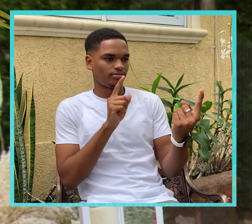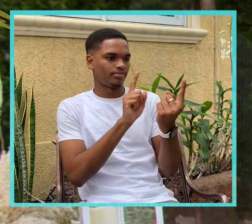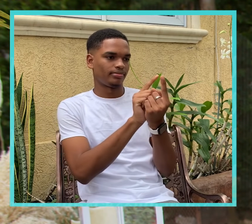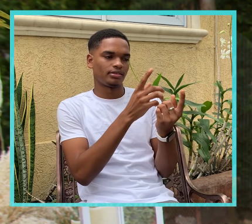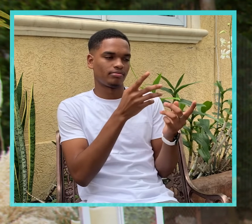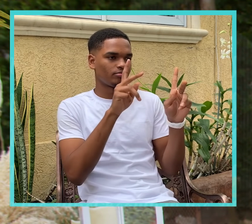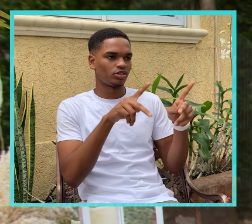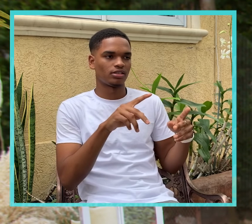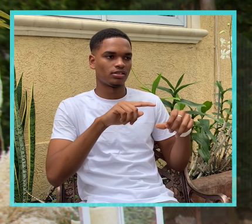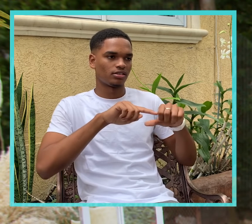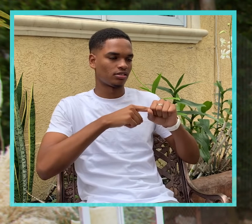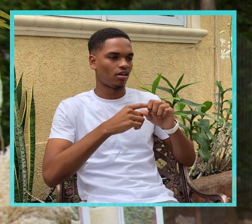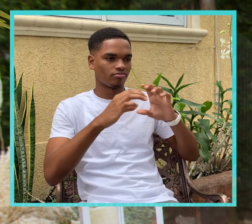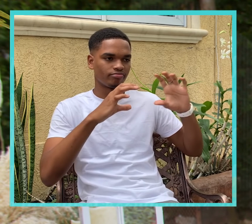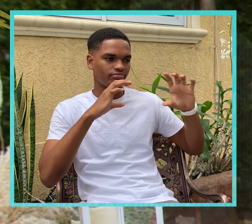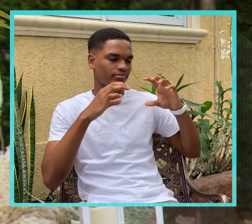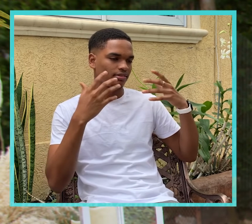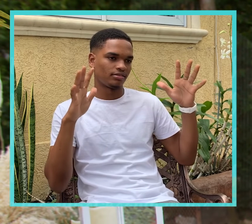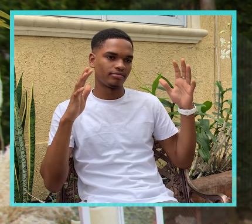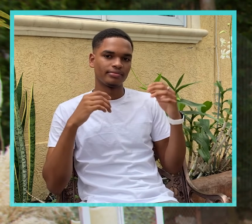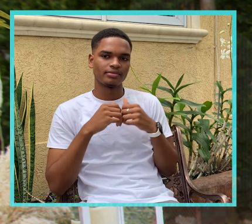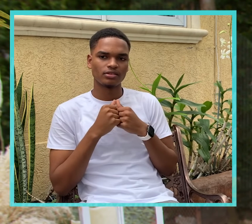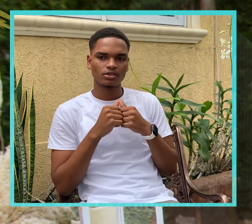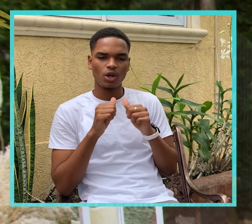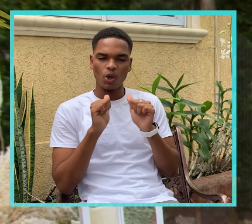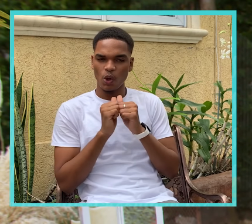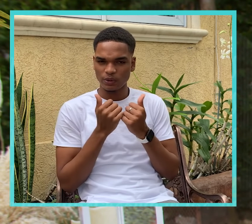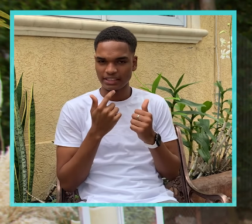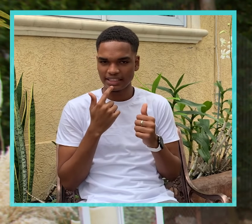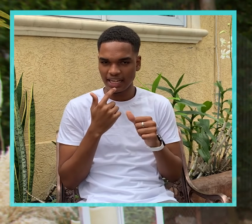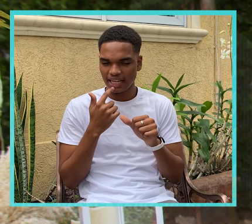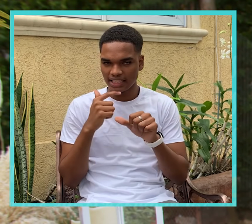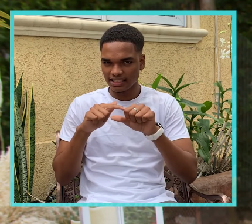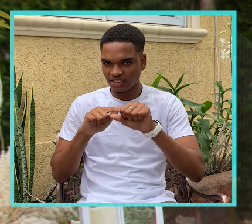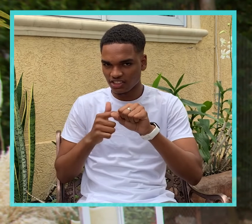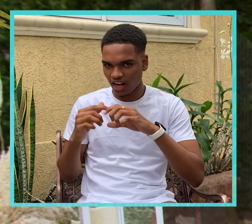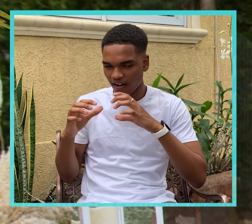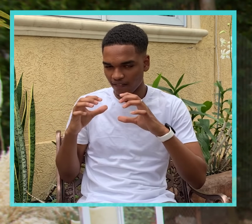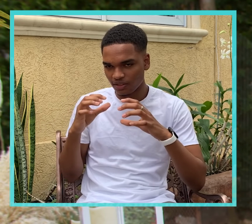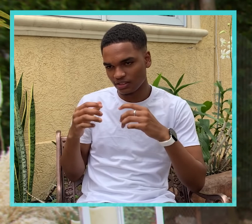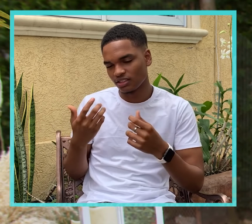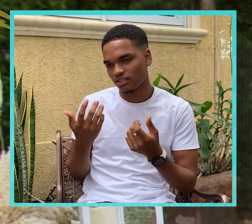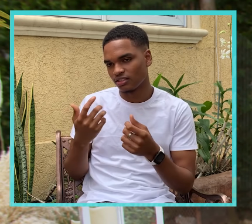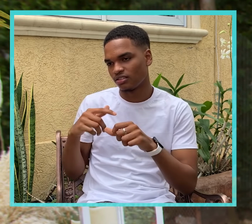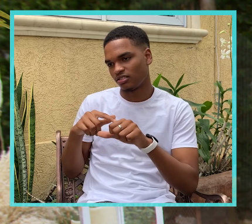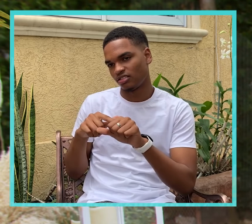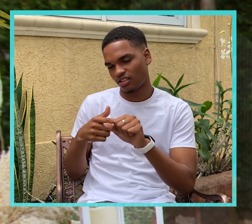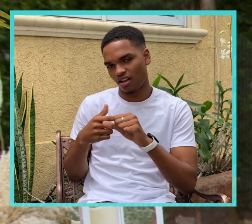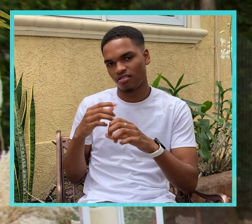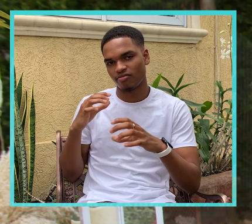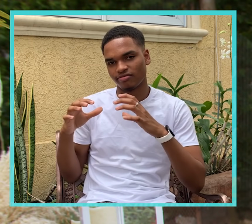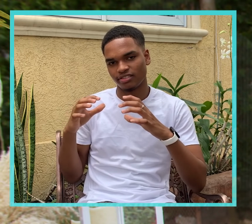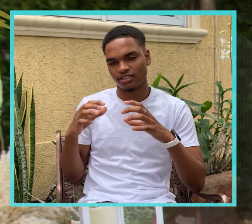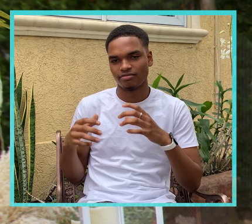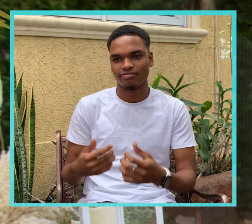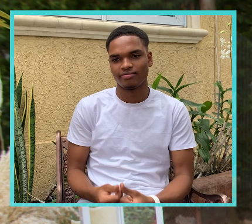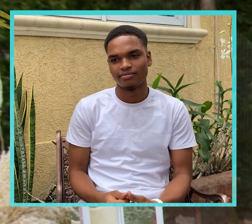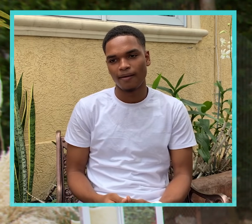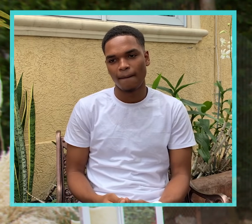Oh, I love that. Start the conversation. How do you say start the conversation? Start. Start. Conversation. Conversation.